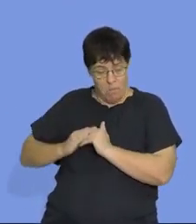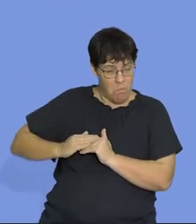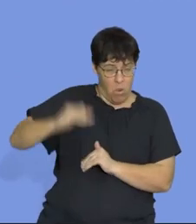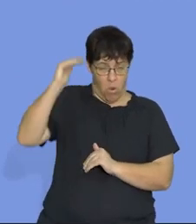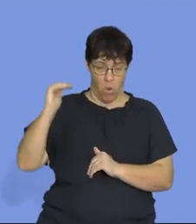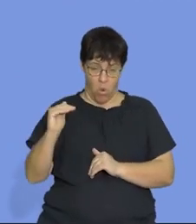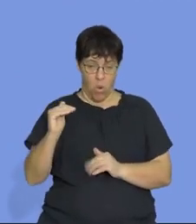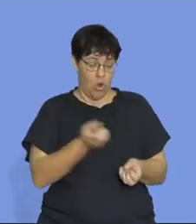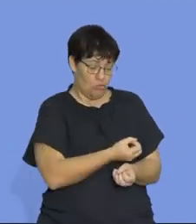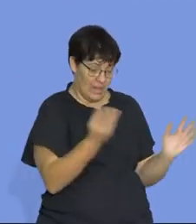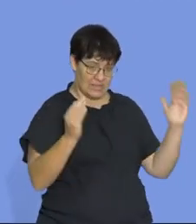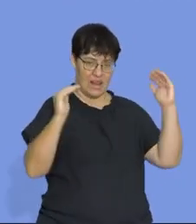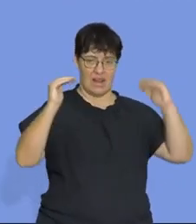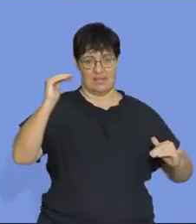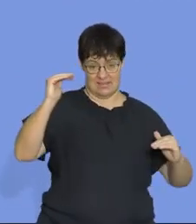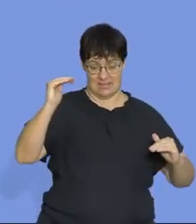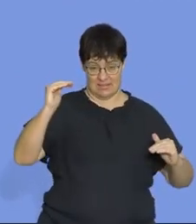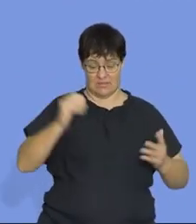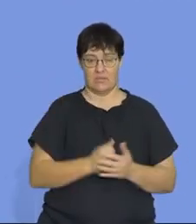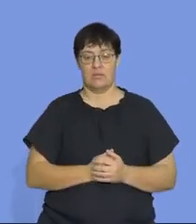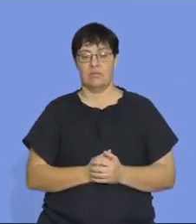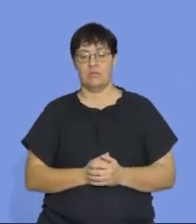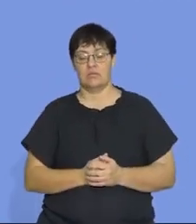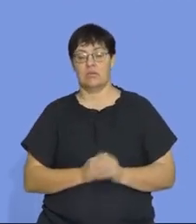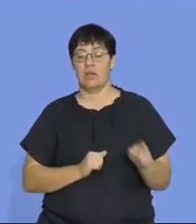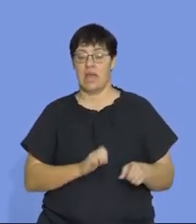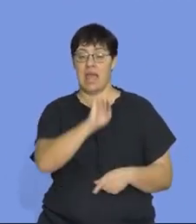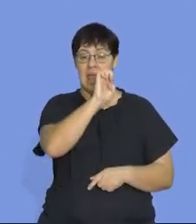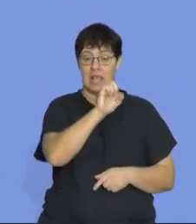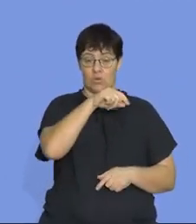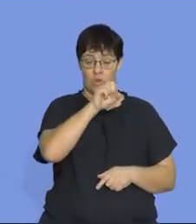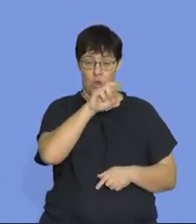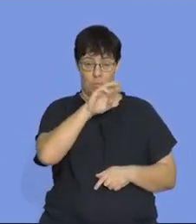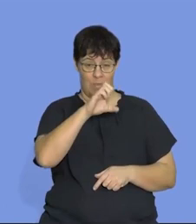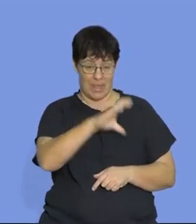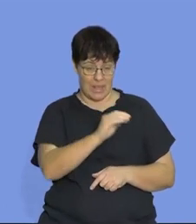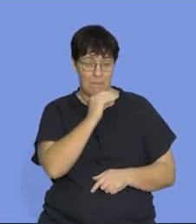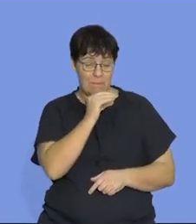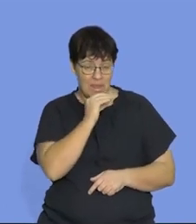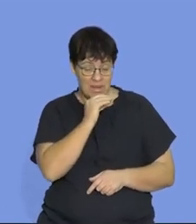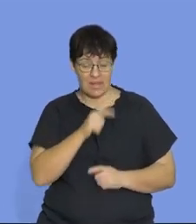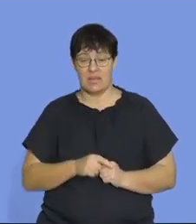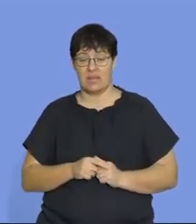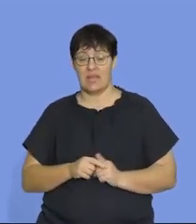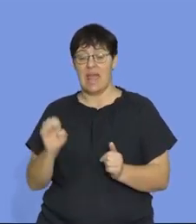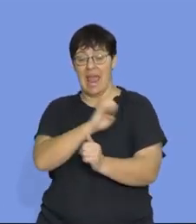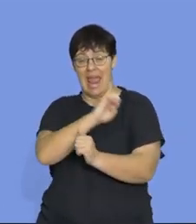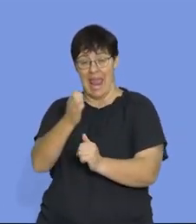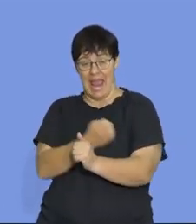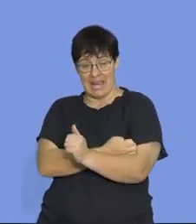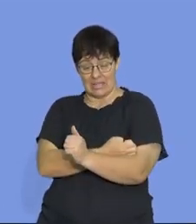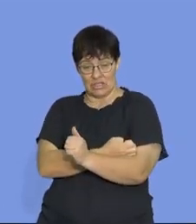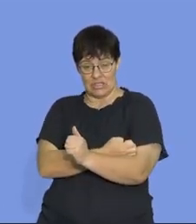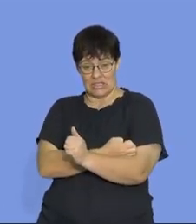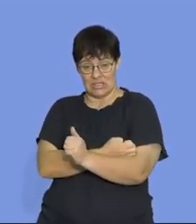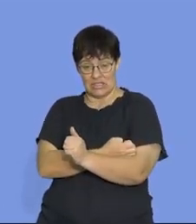is released when new bonds are formed. And then when we talk about an exothermic reaction, we are saying that more energy is actually